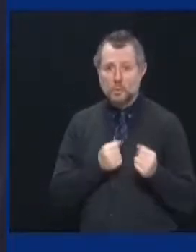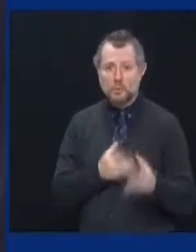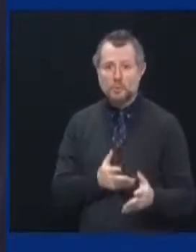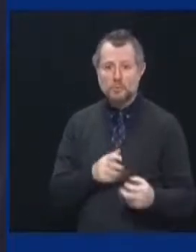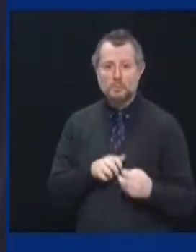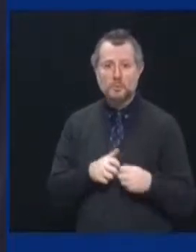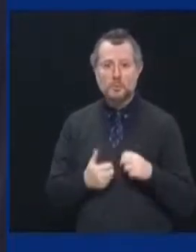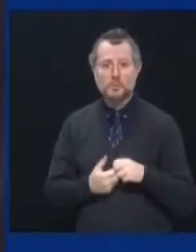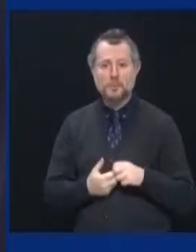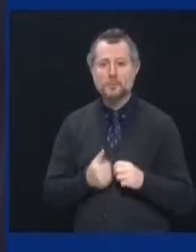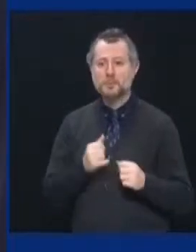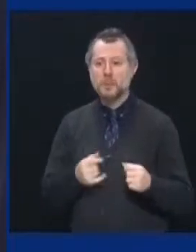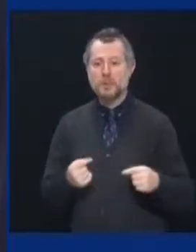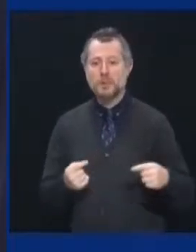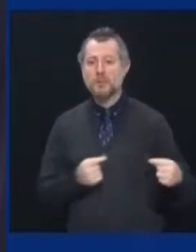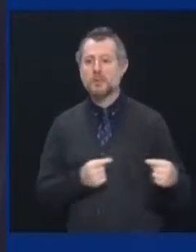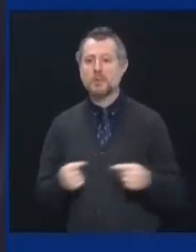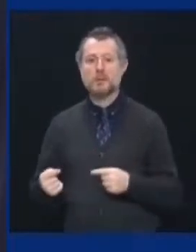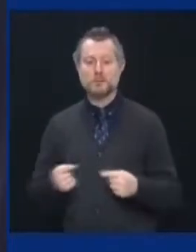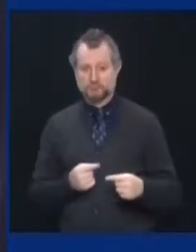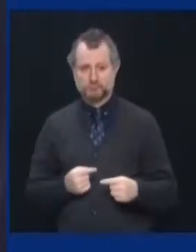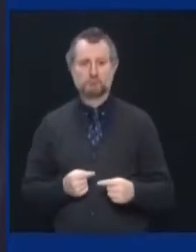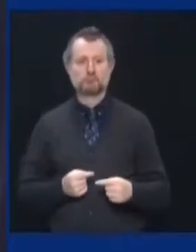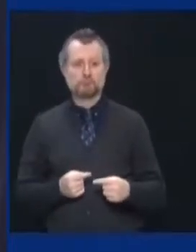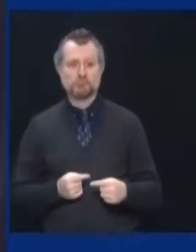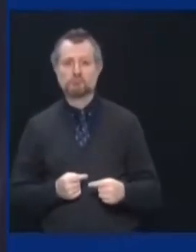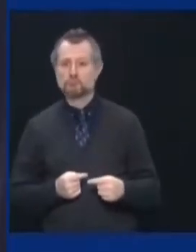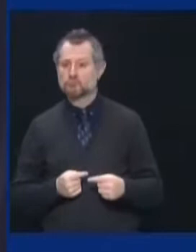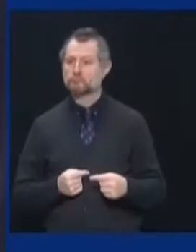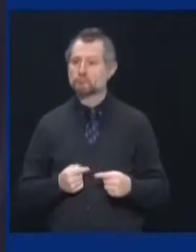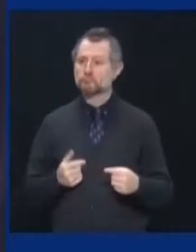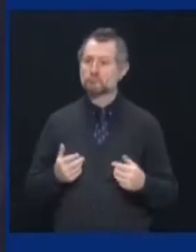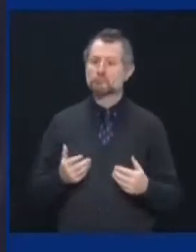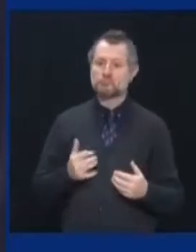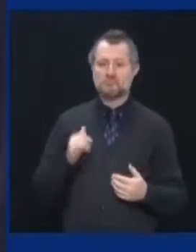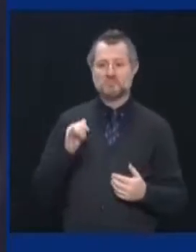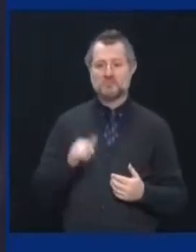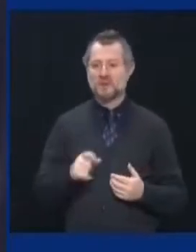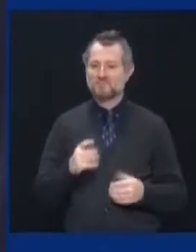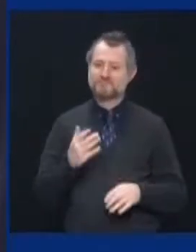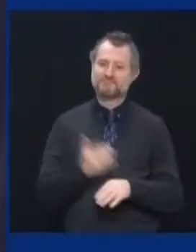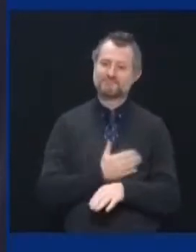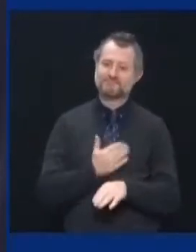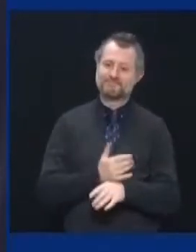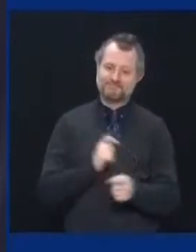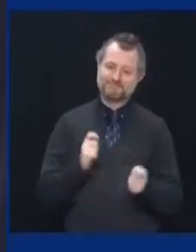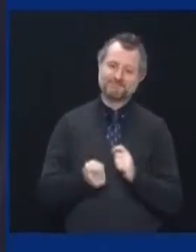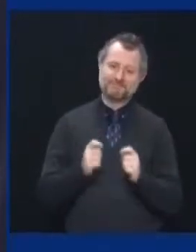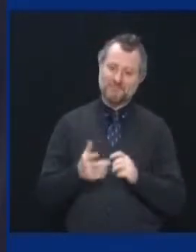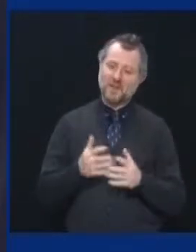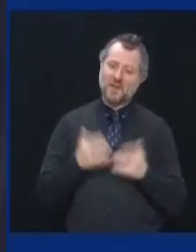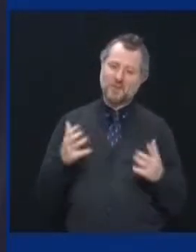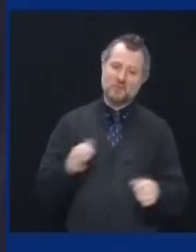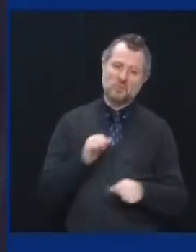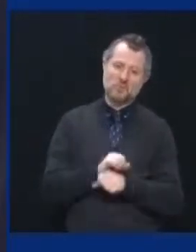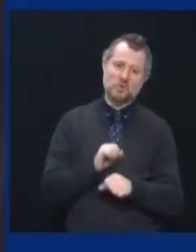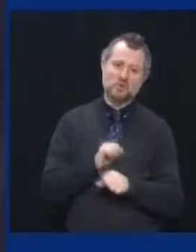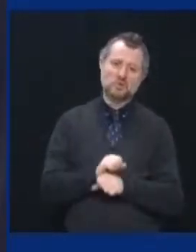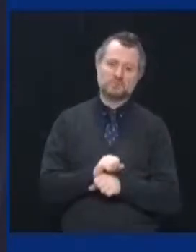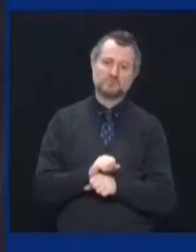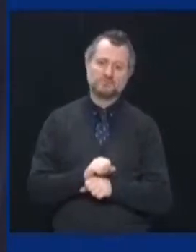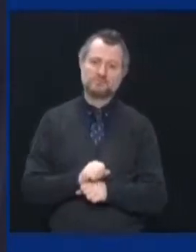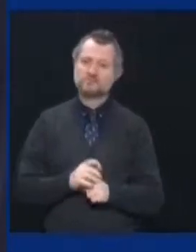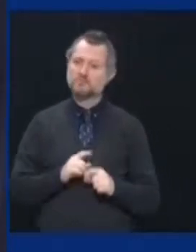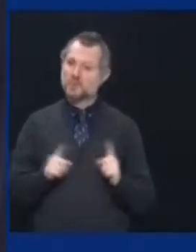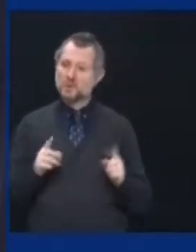tension, there's a lot of work to do. But I think the people of the city